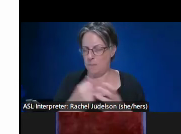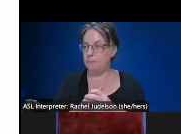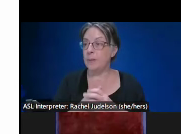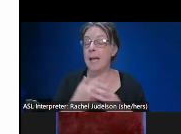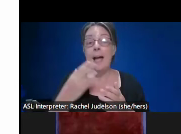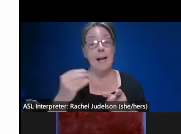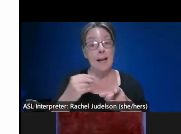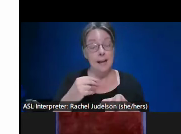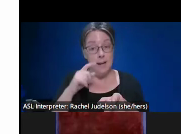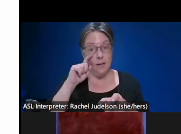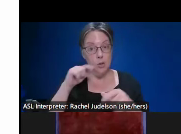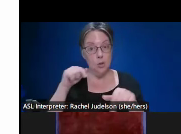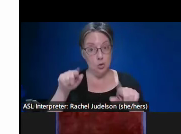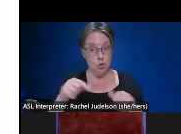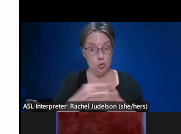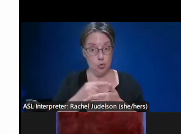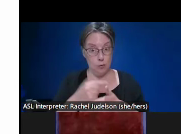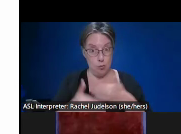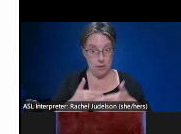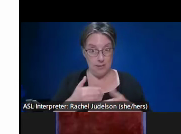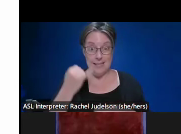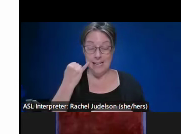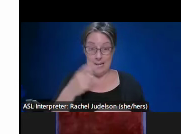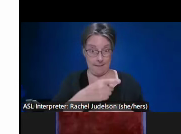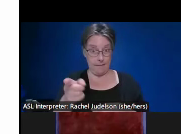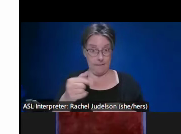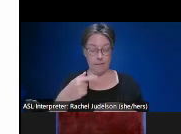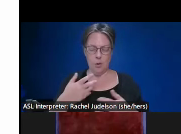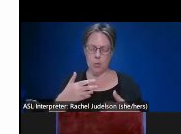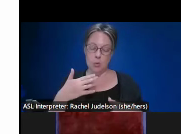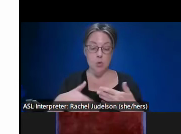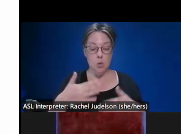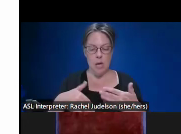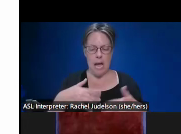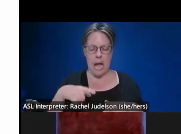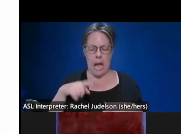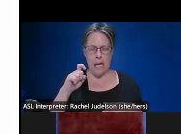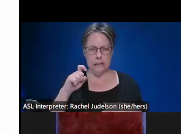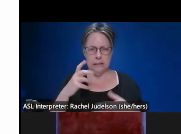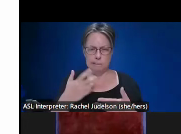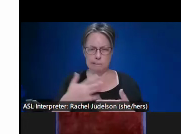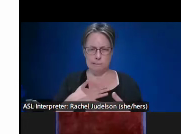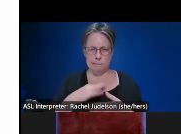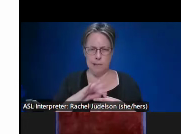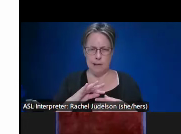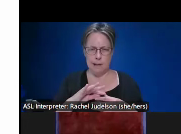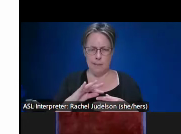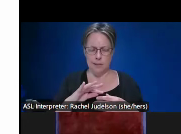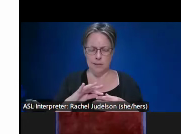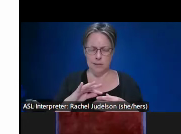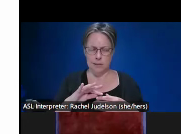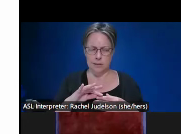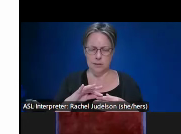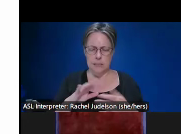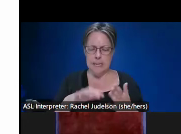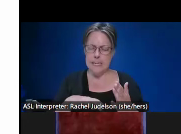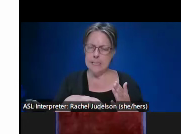And during the review process, if you have questions about your comments, whether you think that they might be